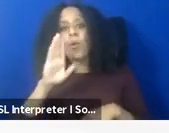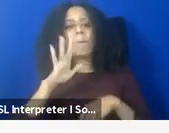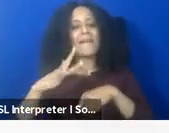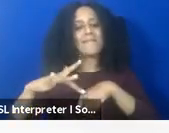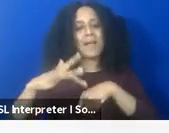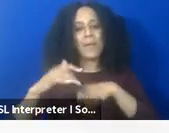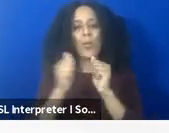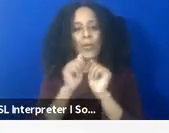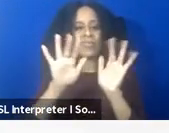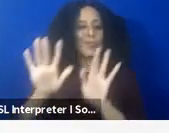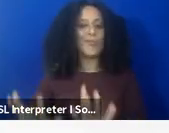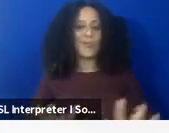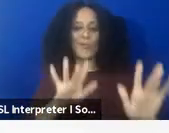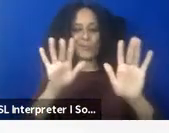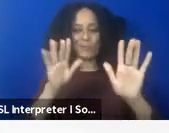the recording.